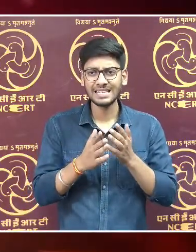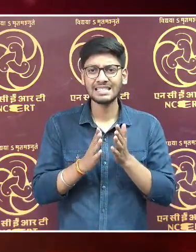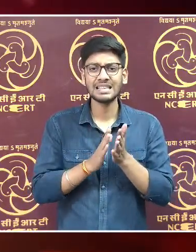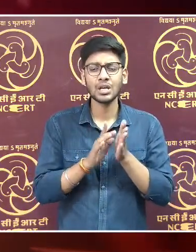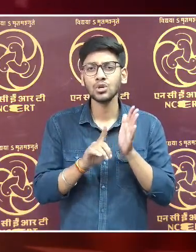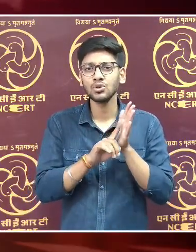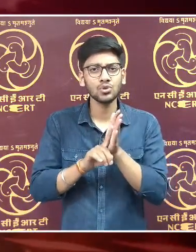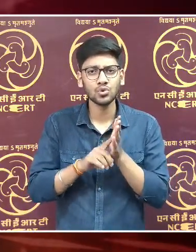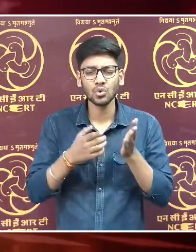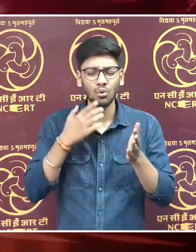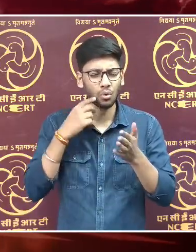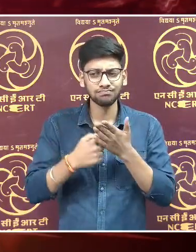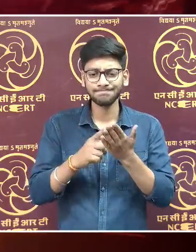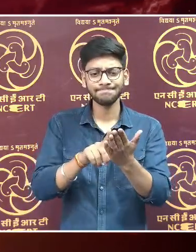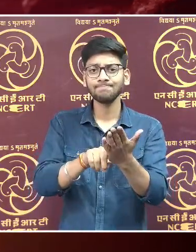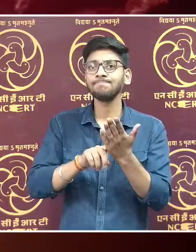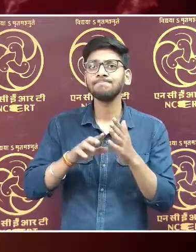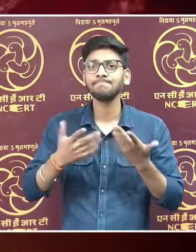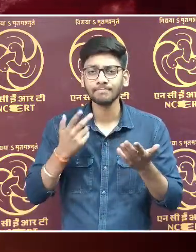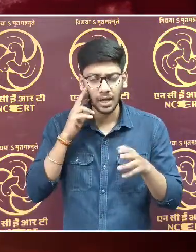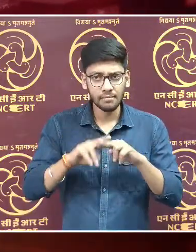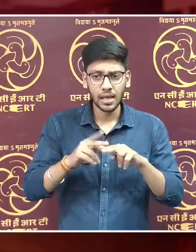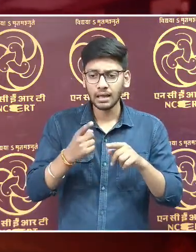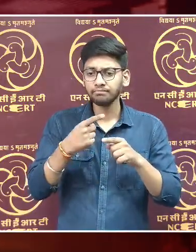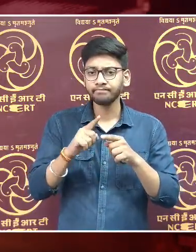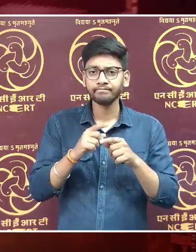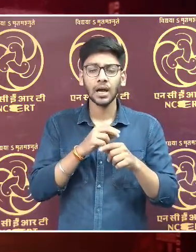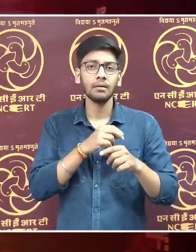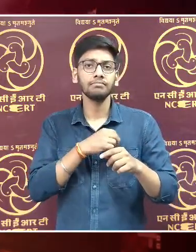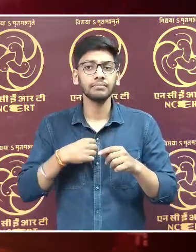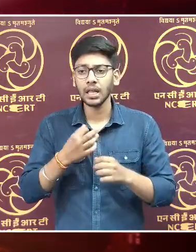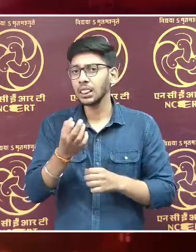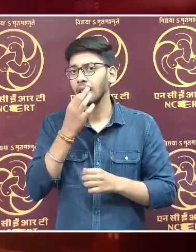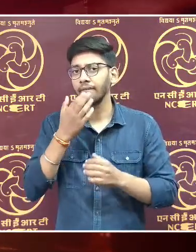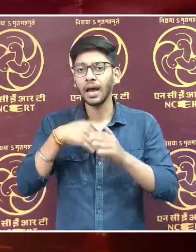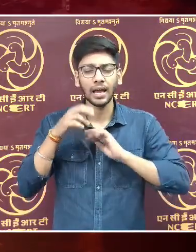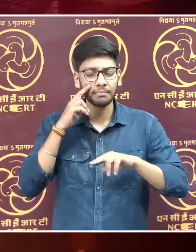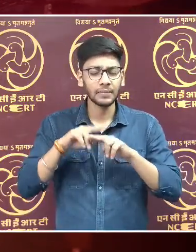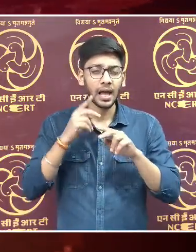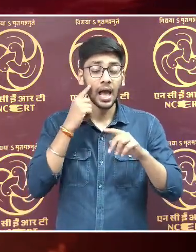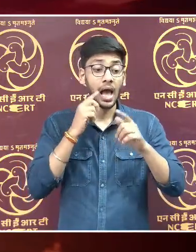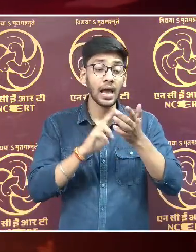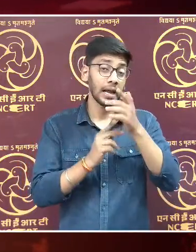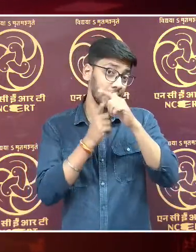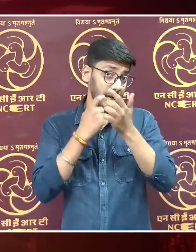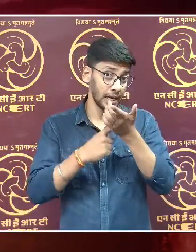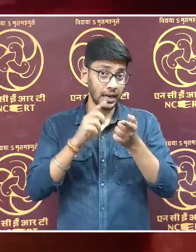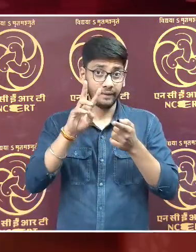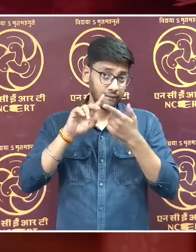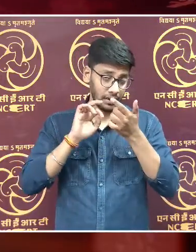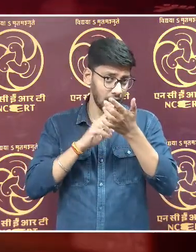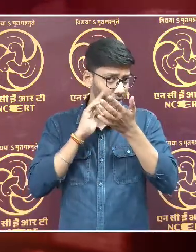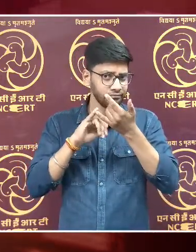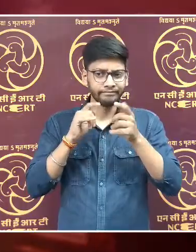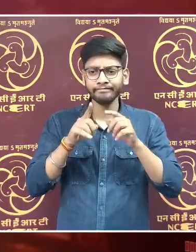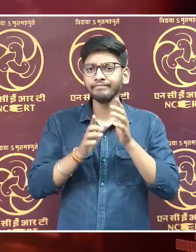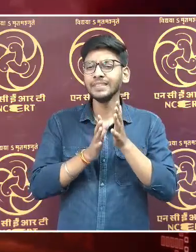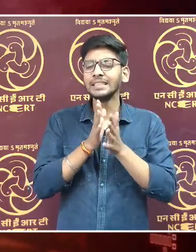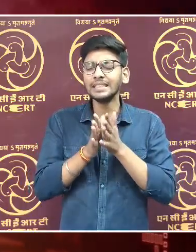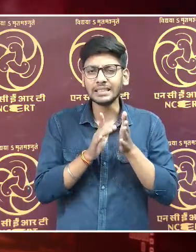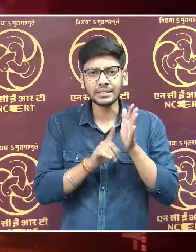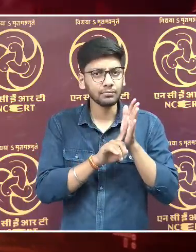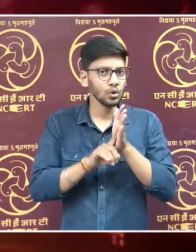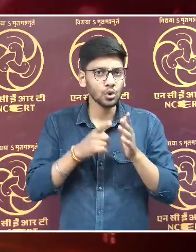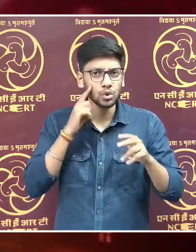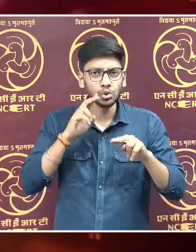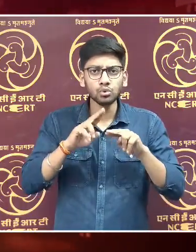that we must identify in time to get the right treatment or the right intervention. When it comes to hearing loss, what are the signs and symptoms that parents